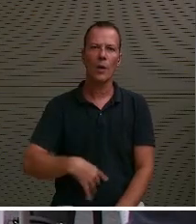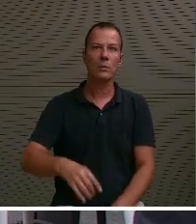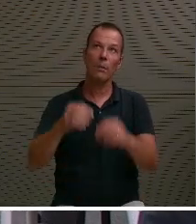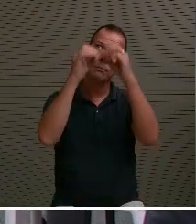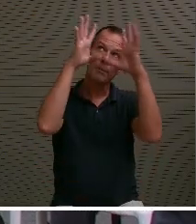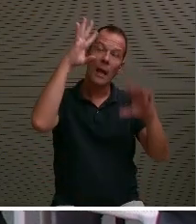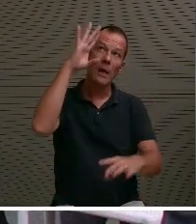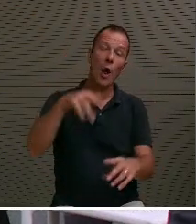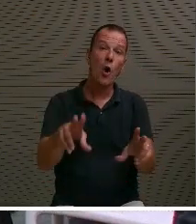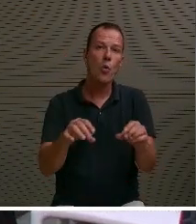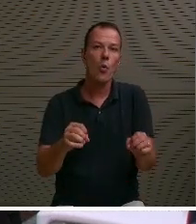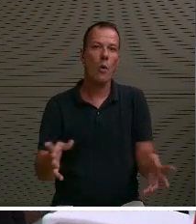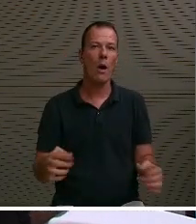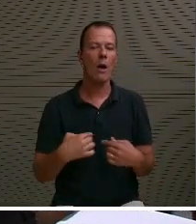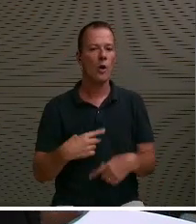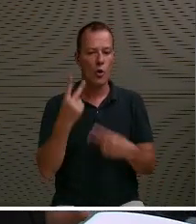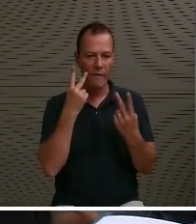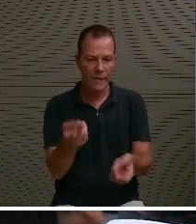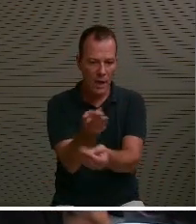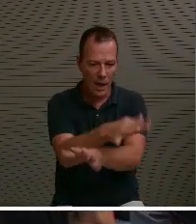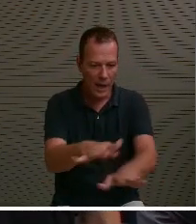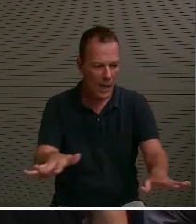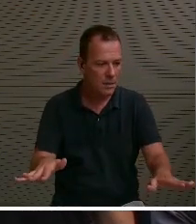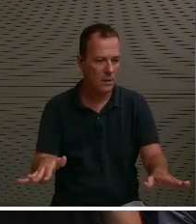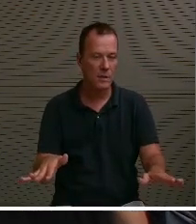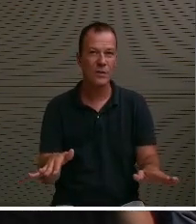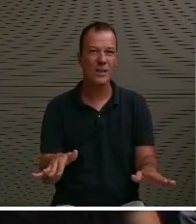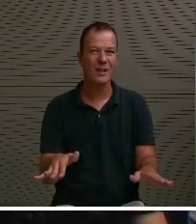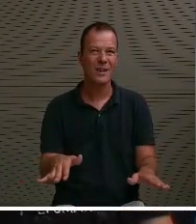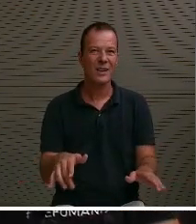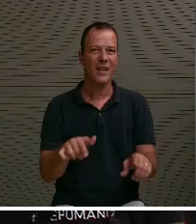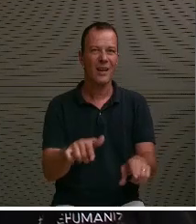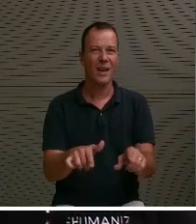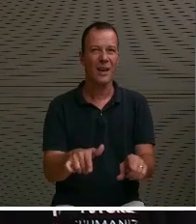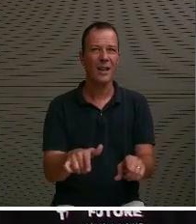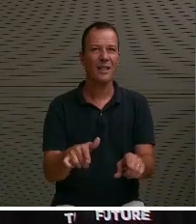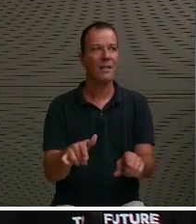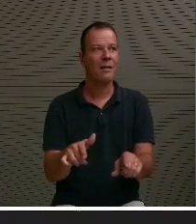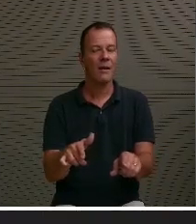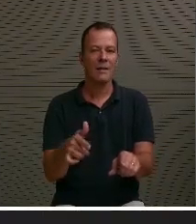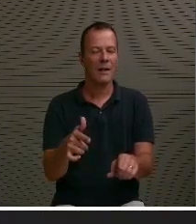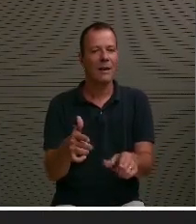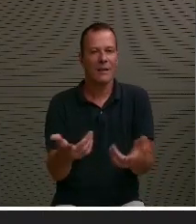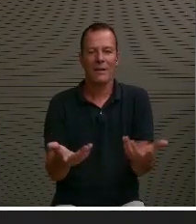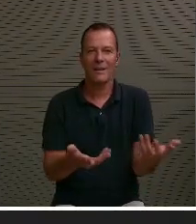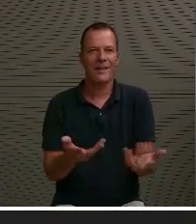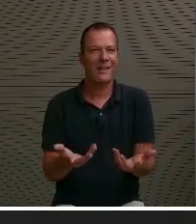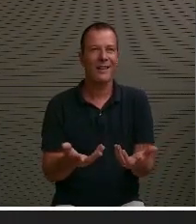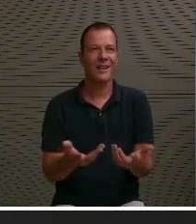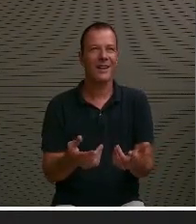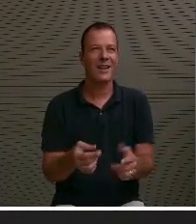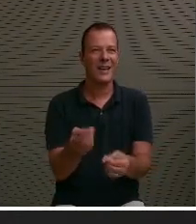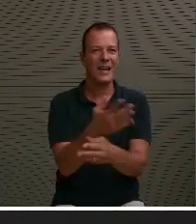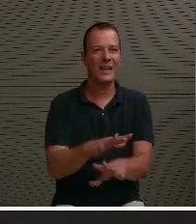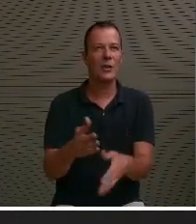I could see children that have this past and have performed in this way with an energy and smiling, and it